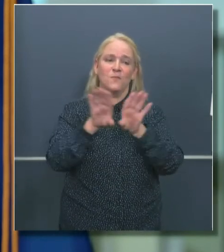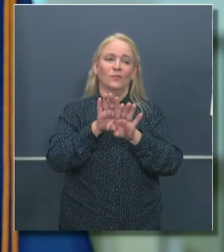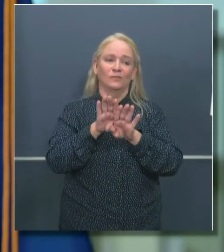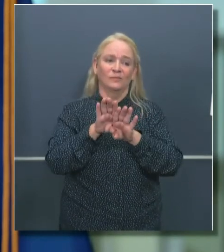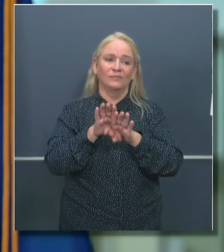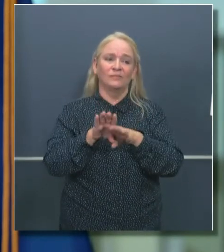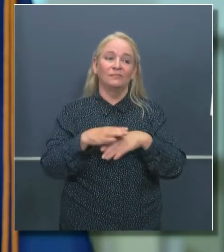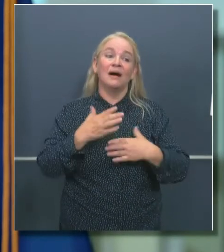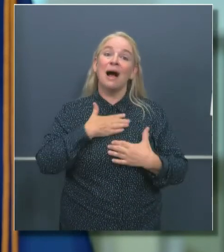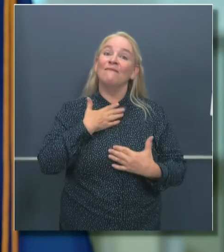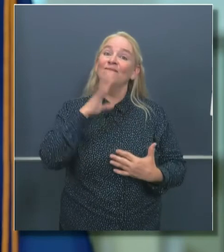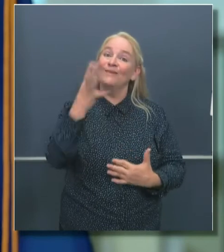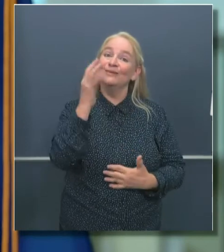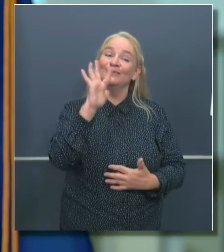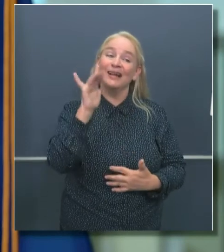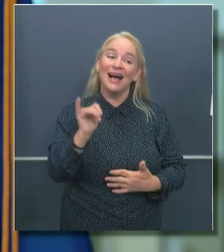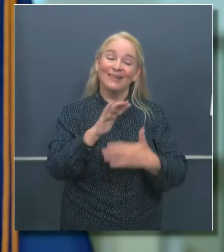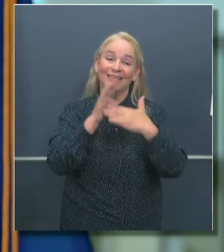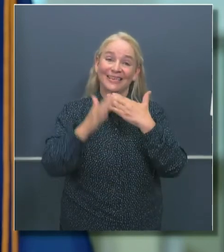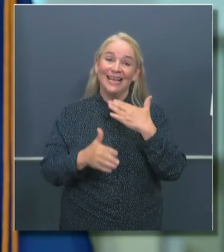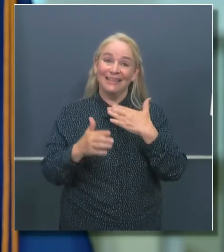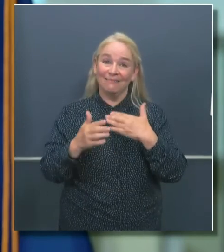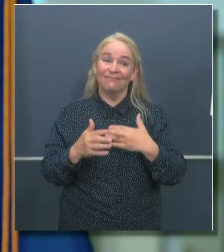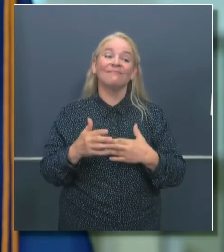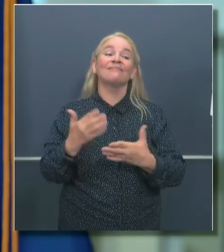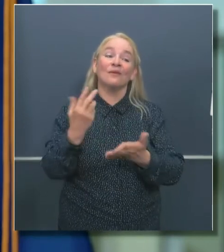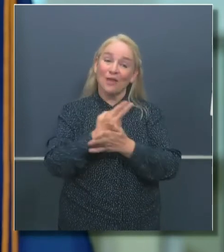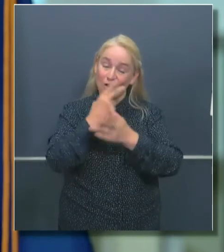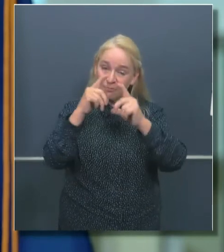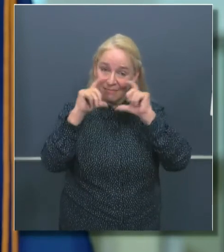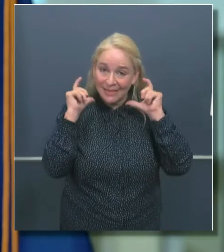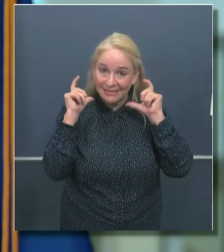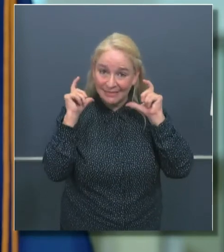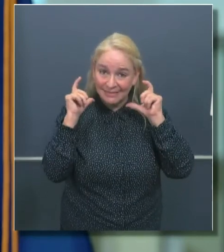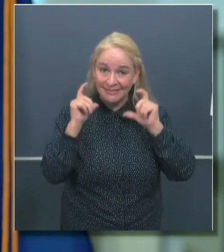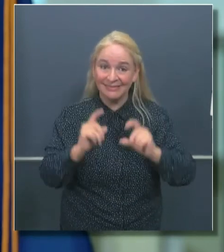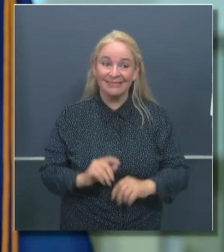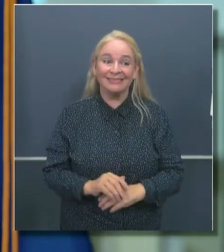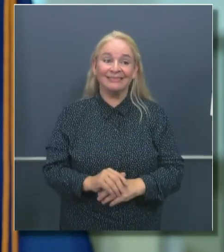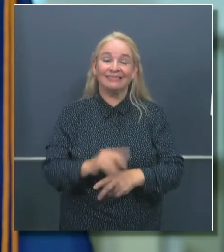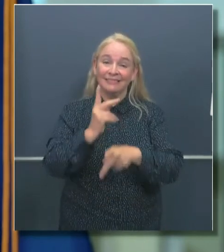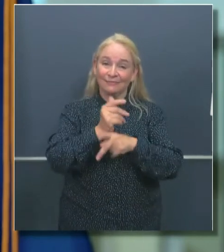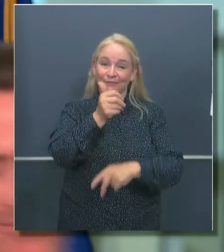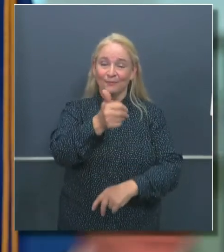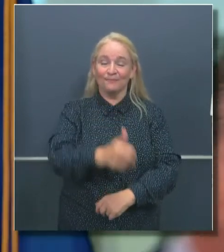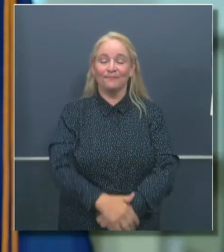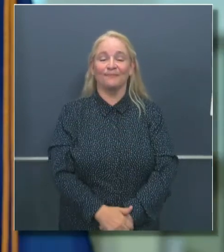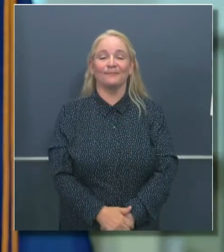Happy 4th of July weekend, and wear a mask. Take care, everybody.